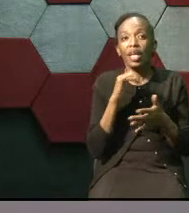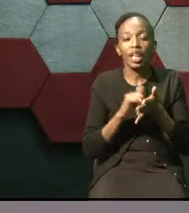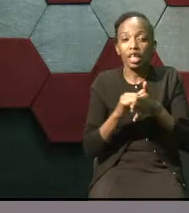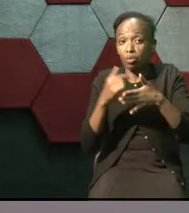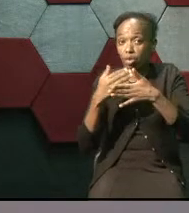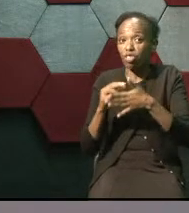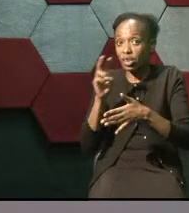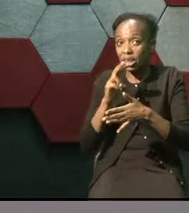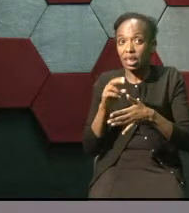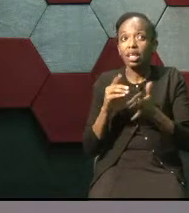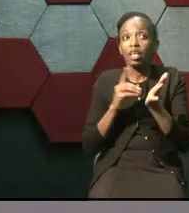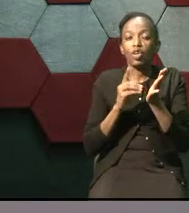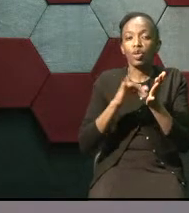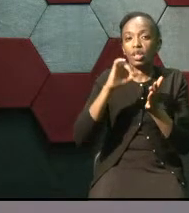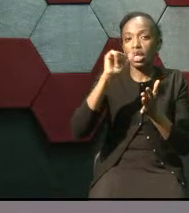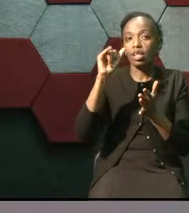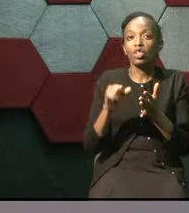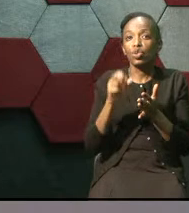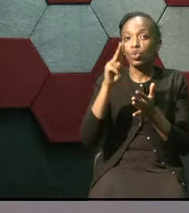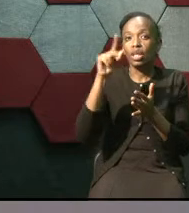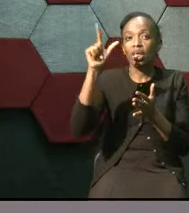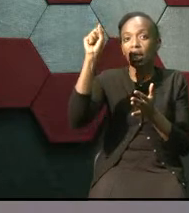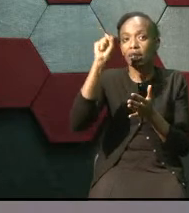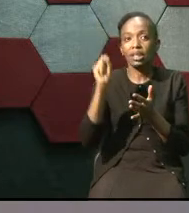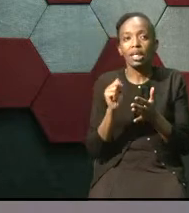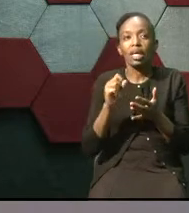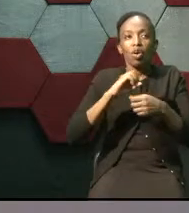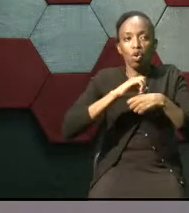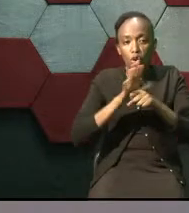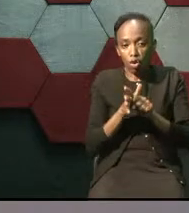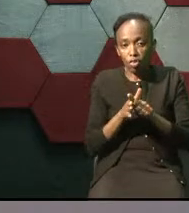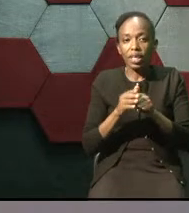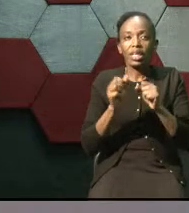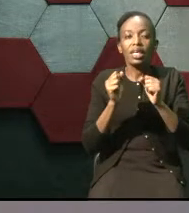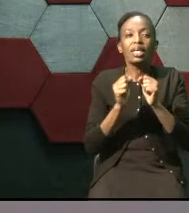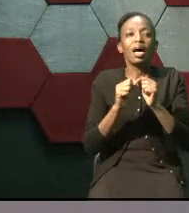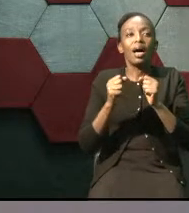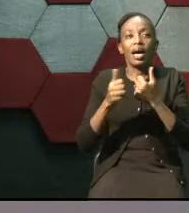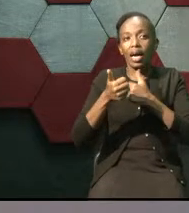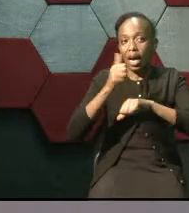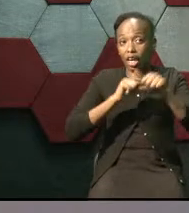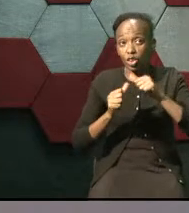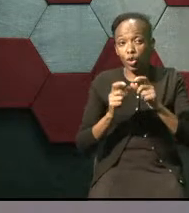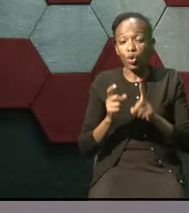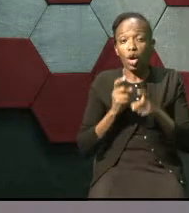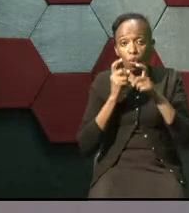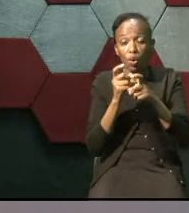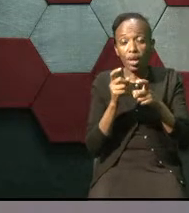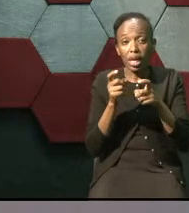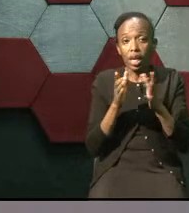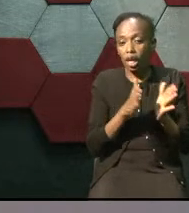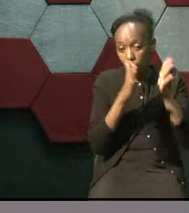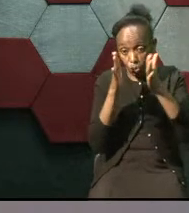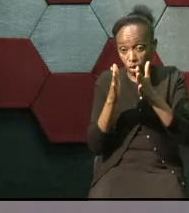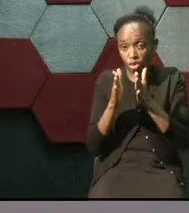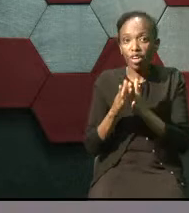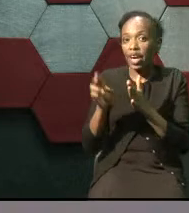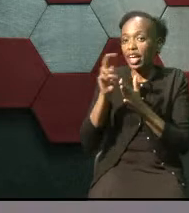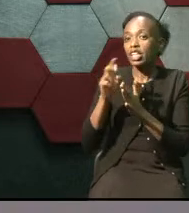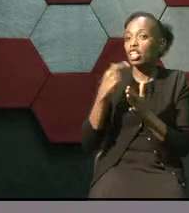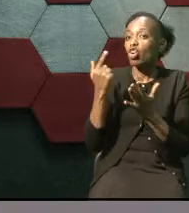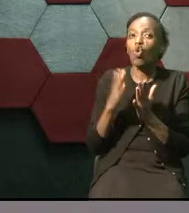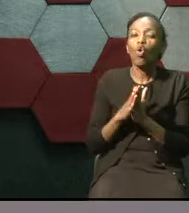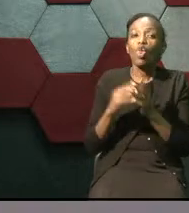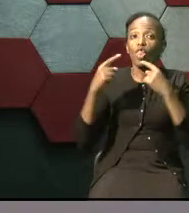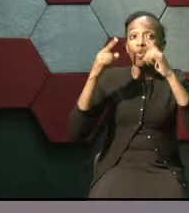earlier, Dr. Julius Juan, and this is the COVID-19 Response Award. So let's head over to Dr. Juan and see who